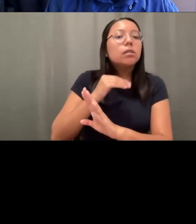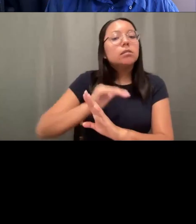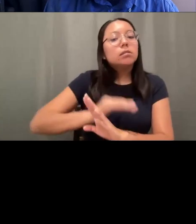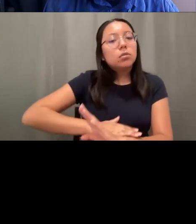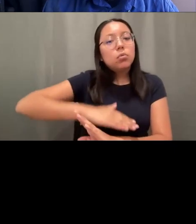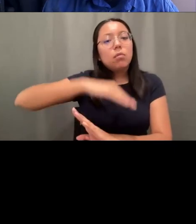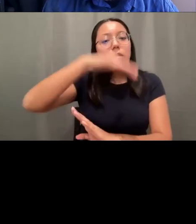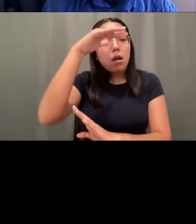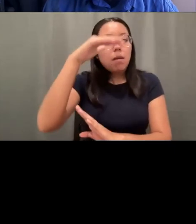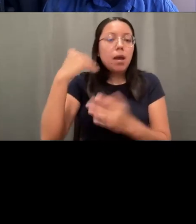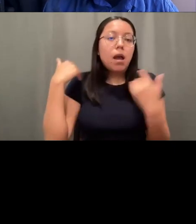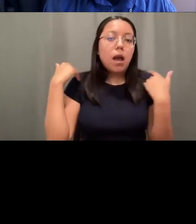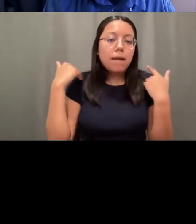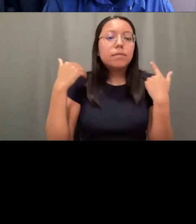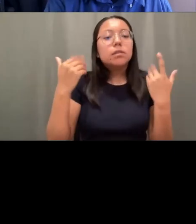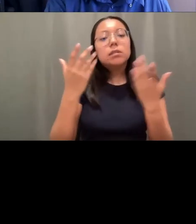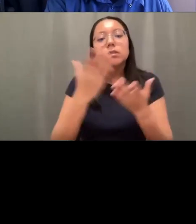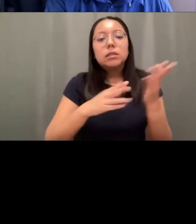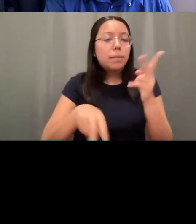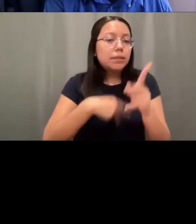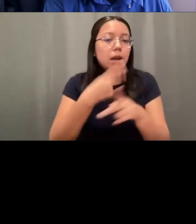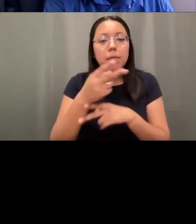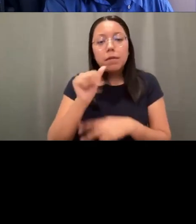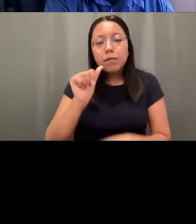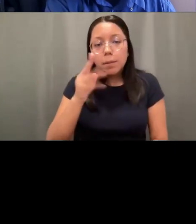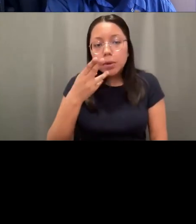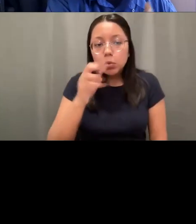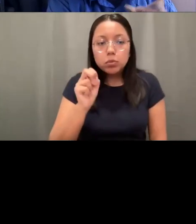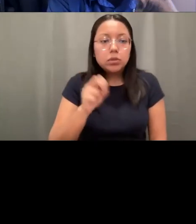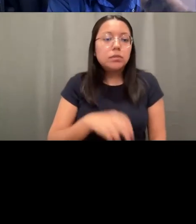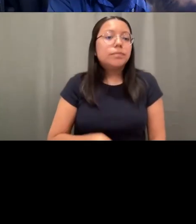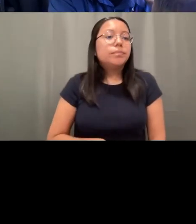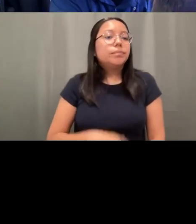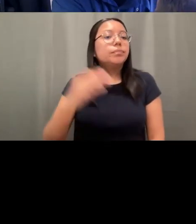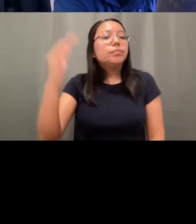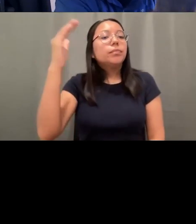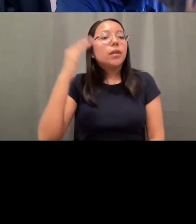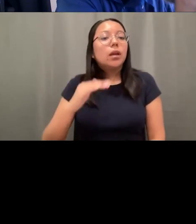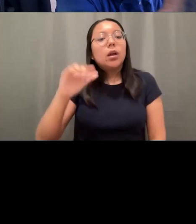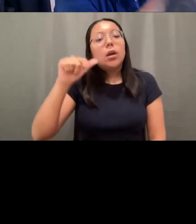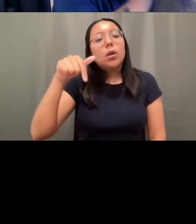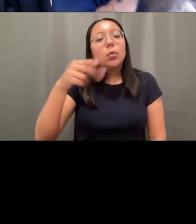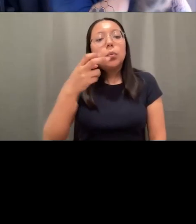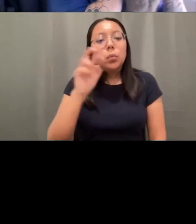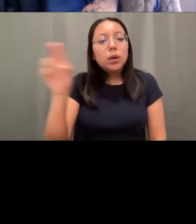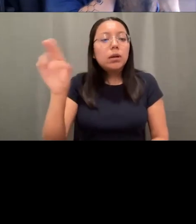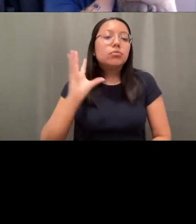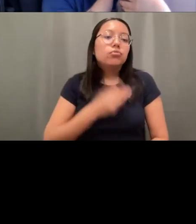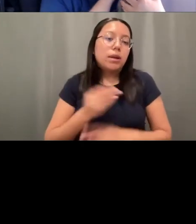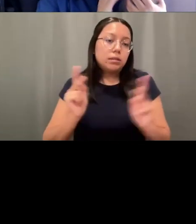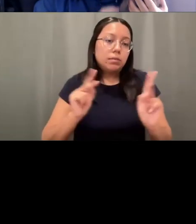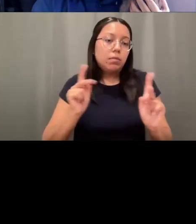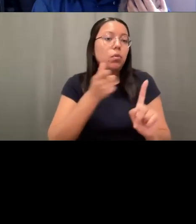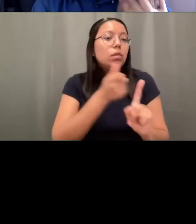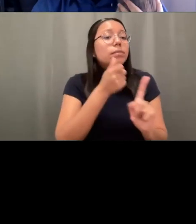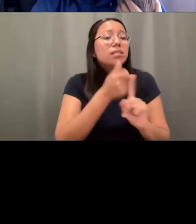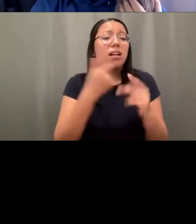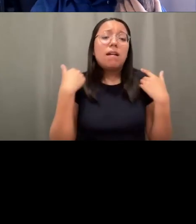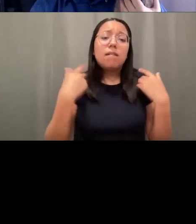Queer and trans people are at much higher rates for self-injury than non-queer or trans